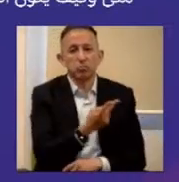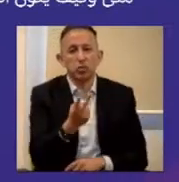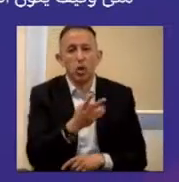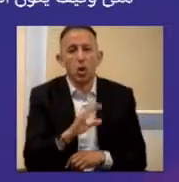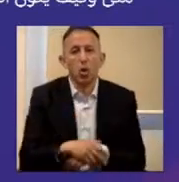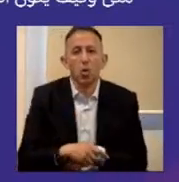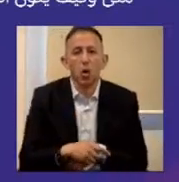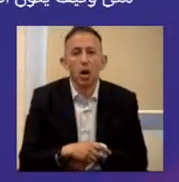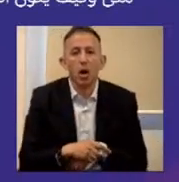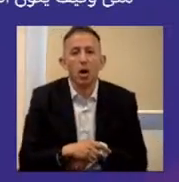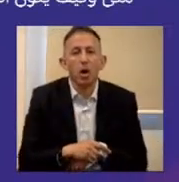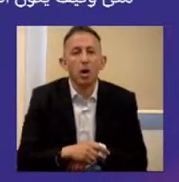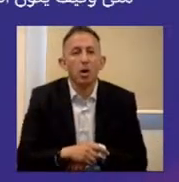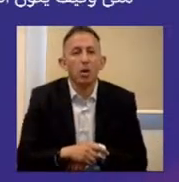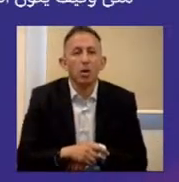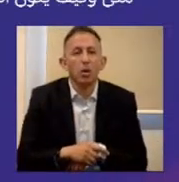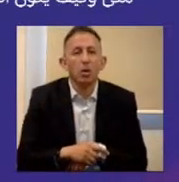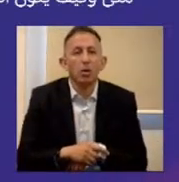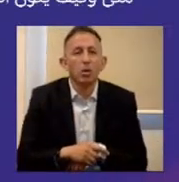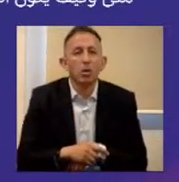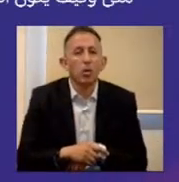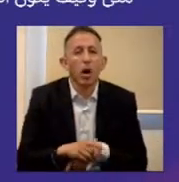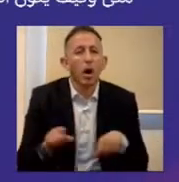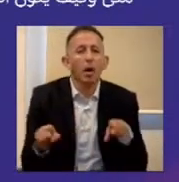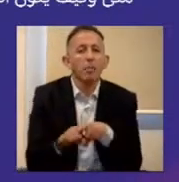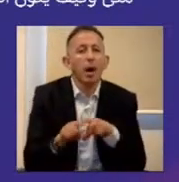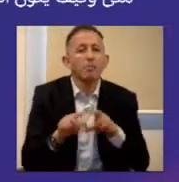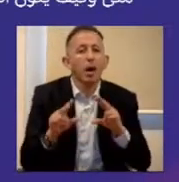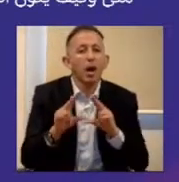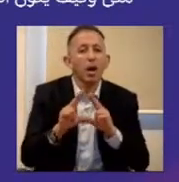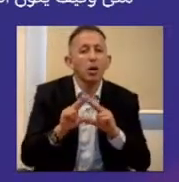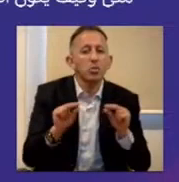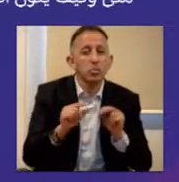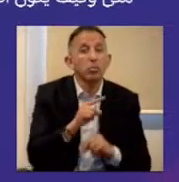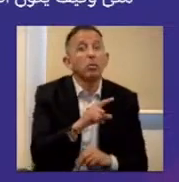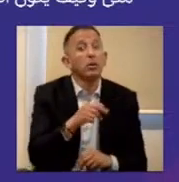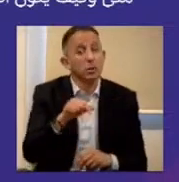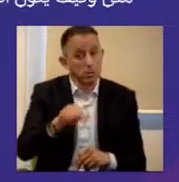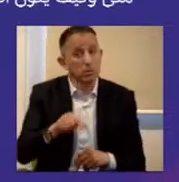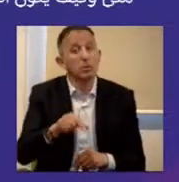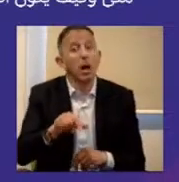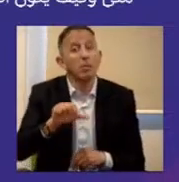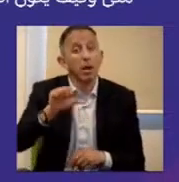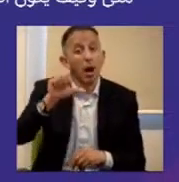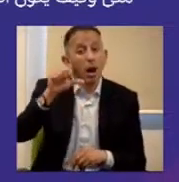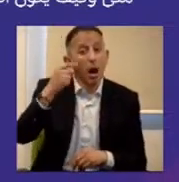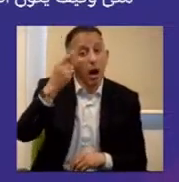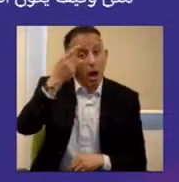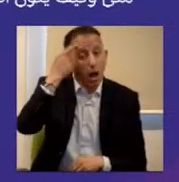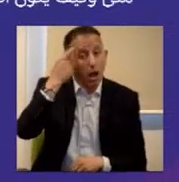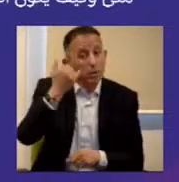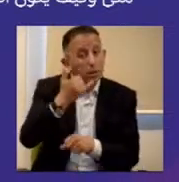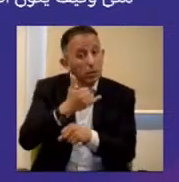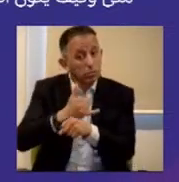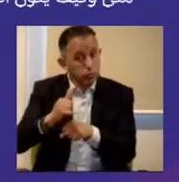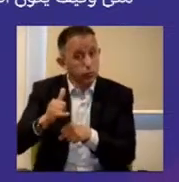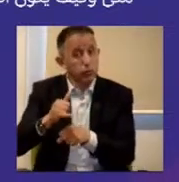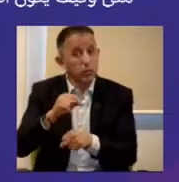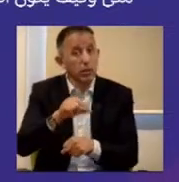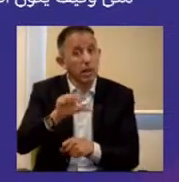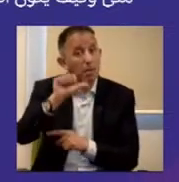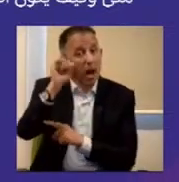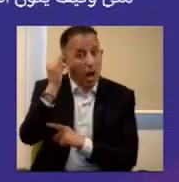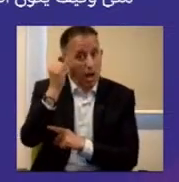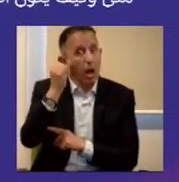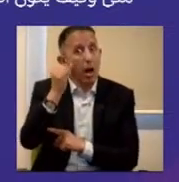about it in advance and the scene doesn't move or the environment is well known, you can pre-program everything. When the scene is constantly